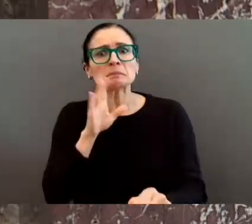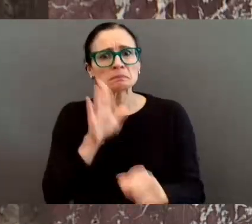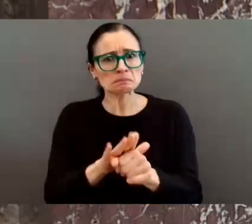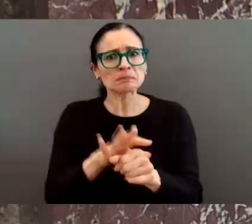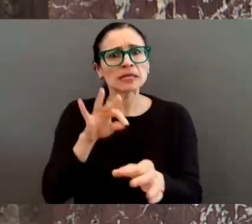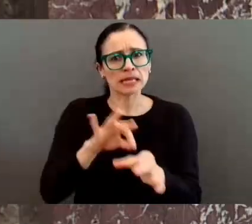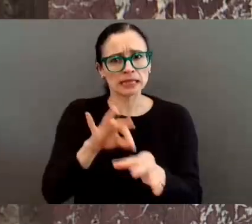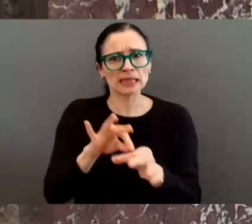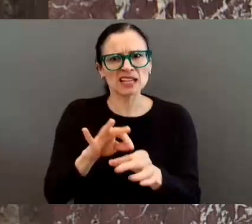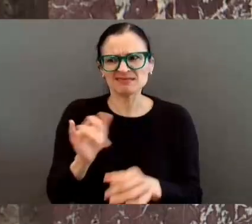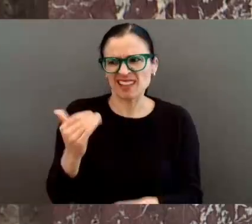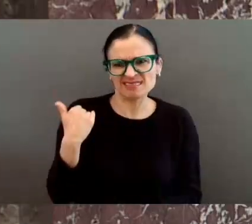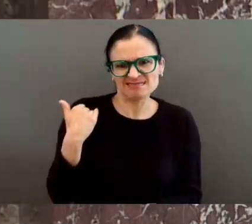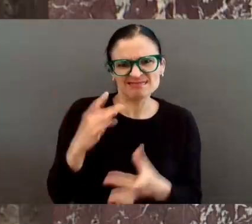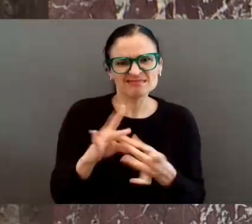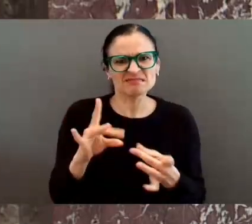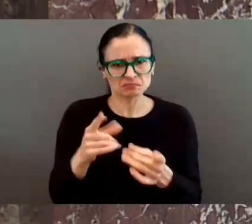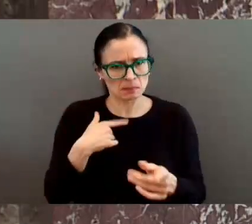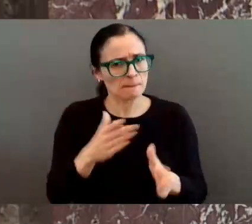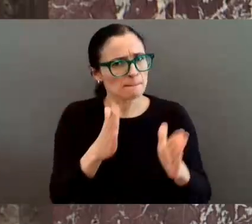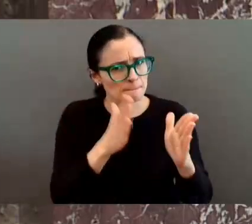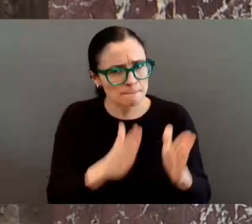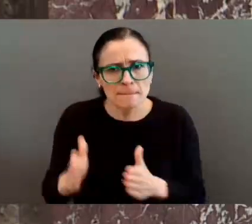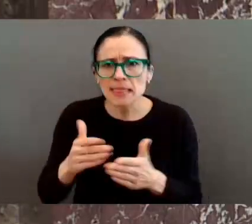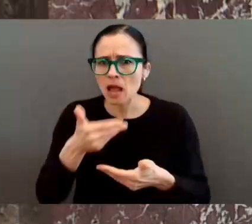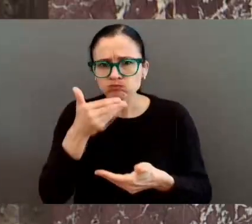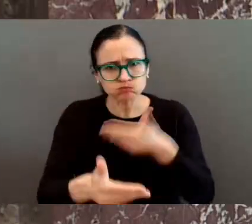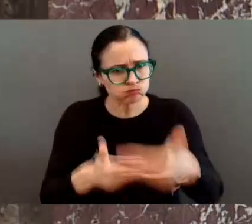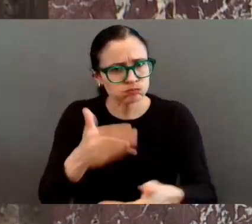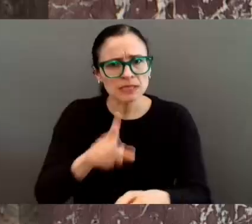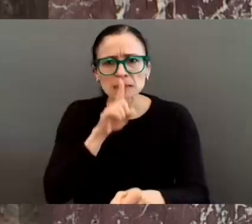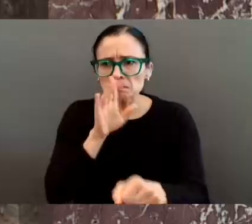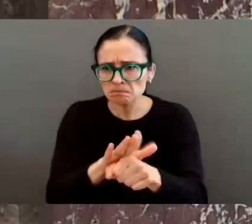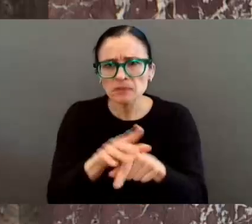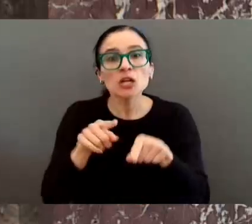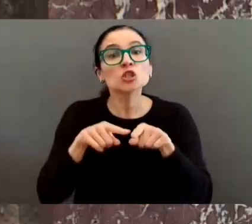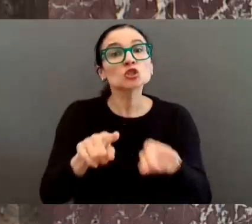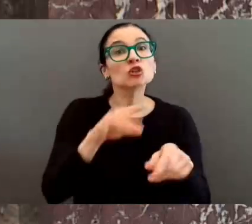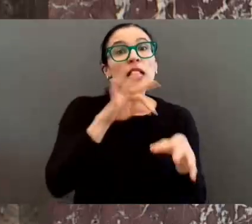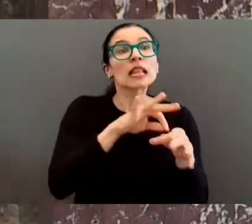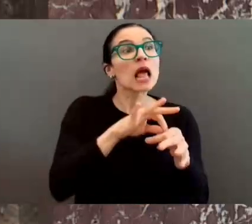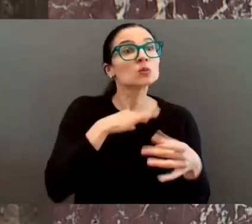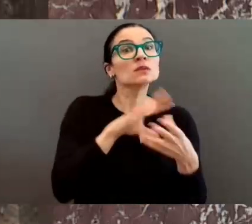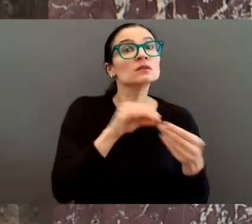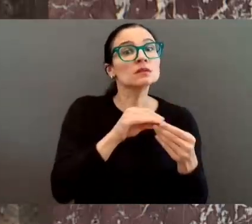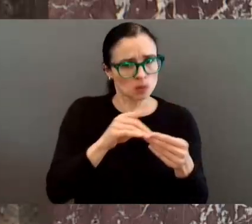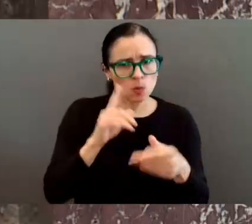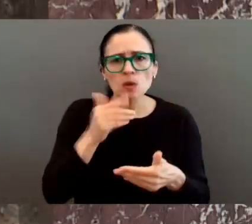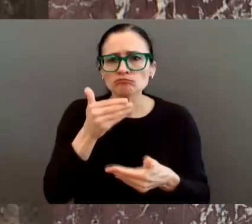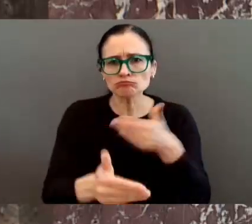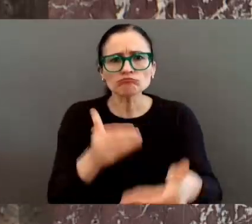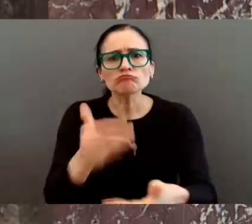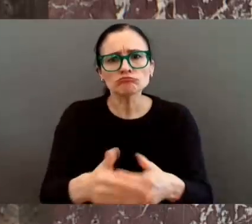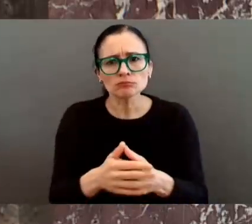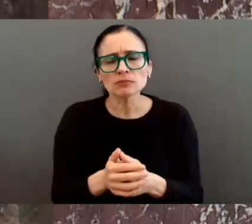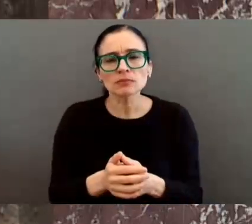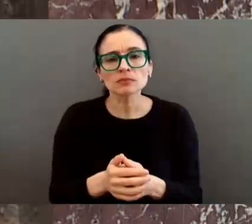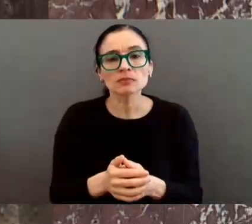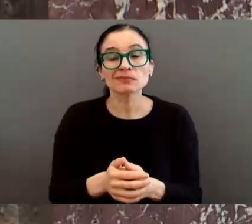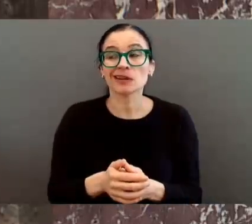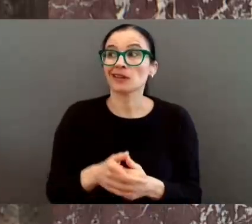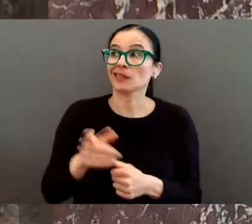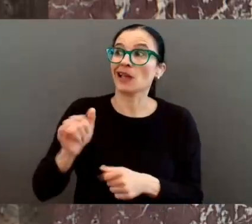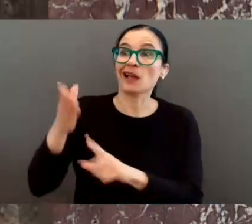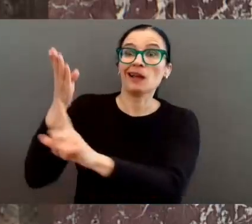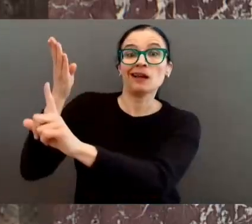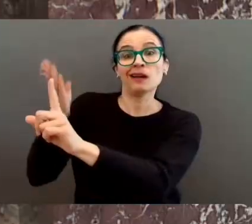made during the election are going to make sense. So a man who said he had all the answers goes through an election saying